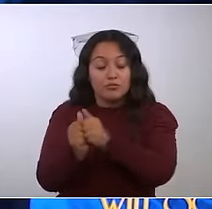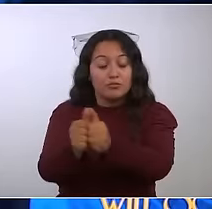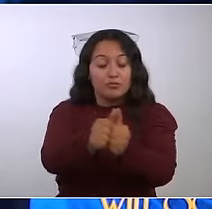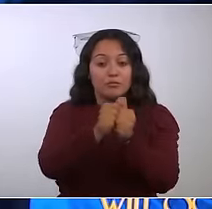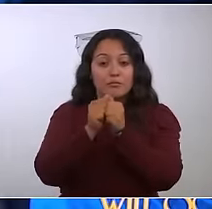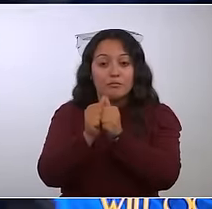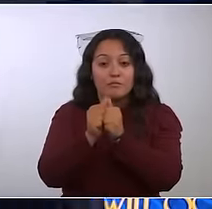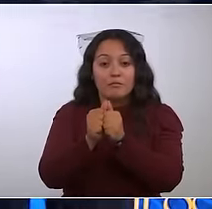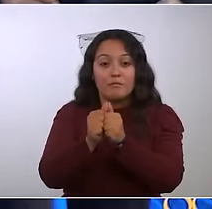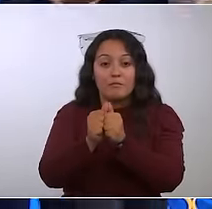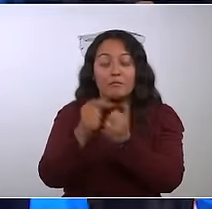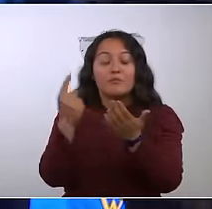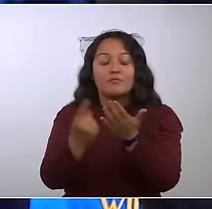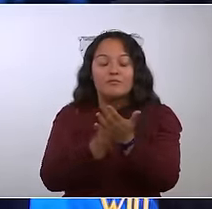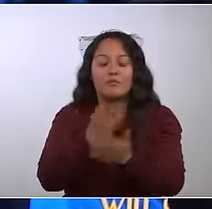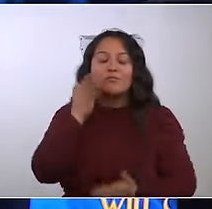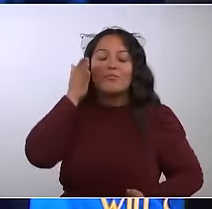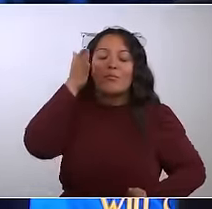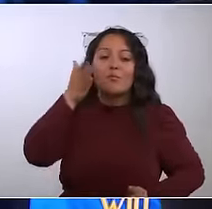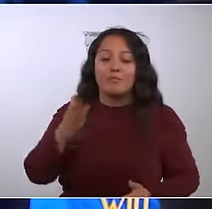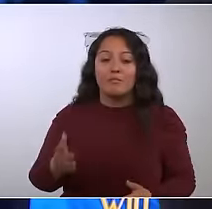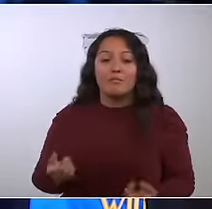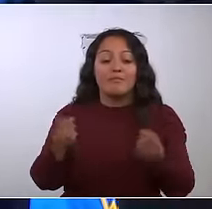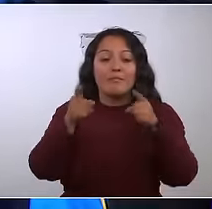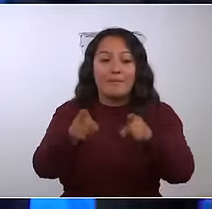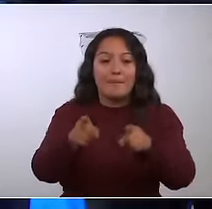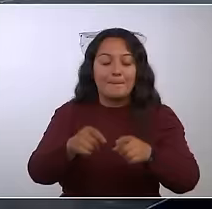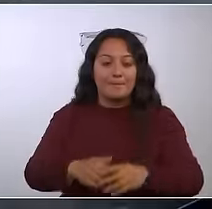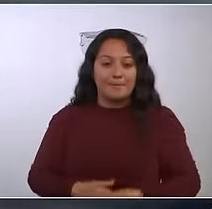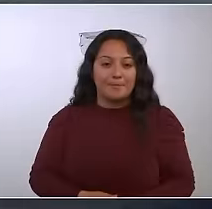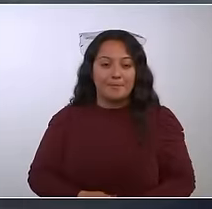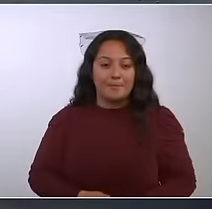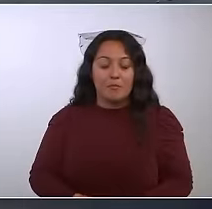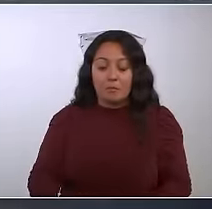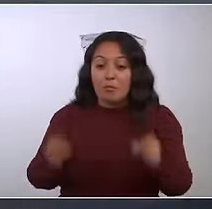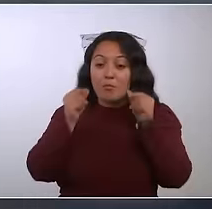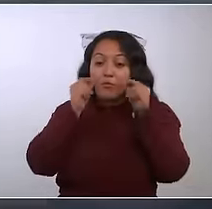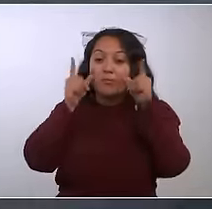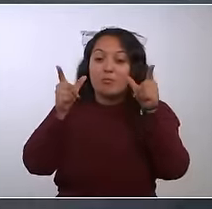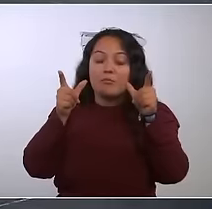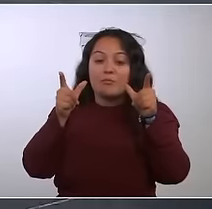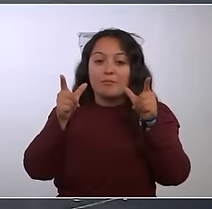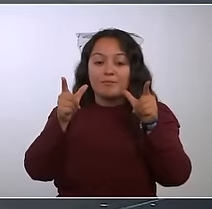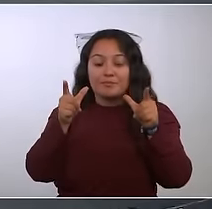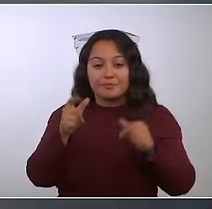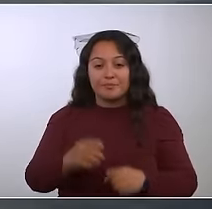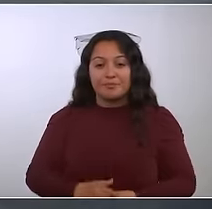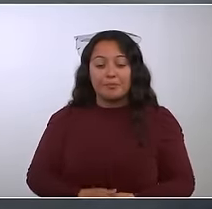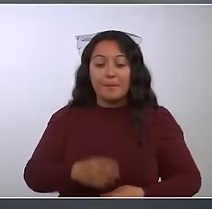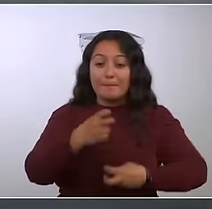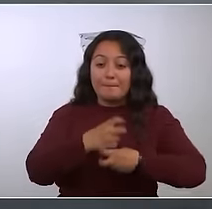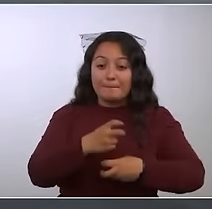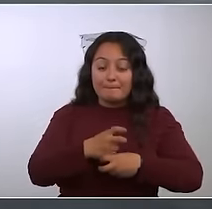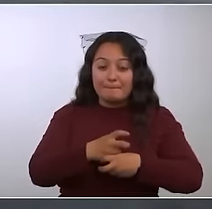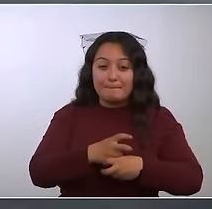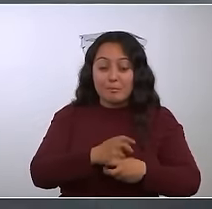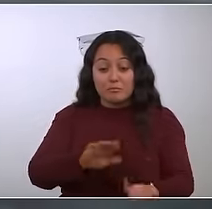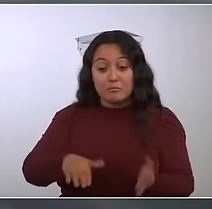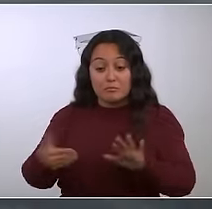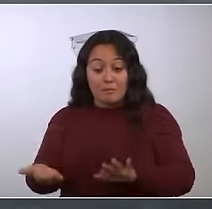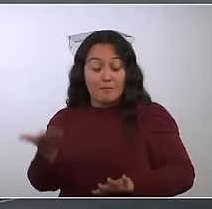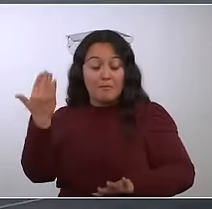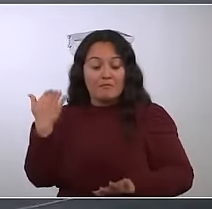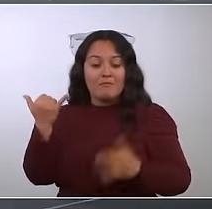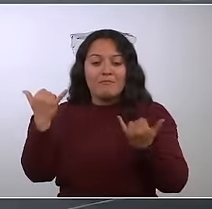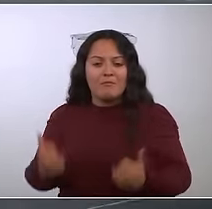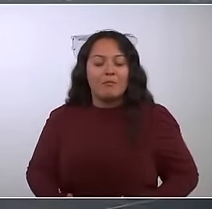Un despertamiento va a acontecer. Va a haber un despertamiento. There's going to be an awakening. Va a haber unos huesos secos que se van a vivir una vez más. Some